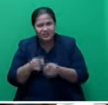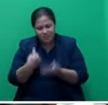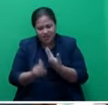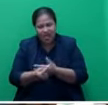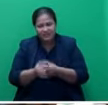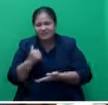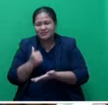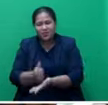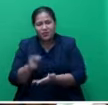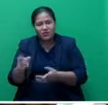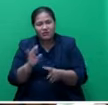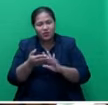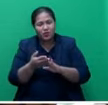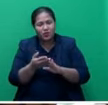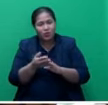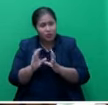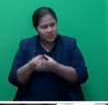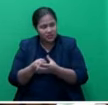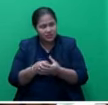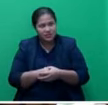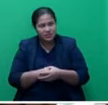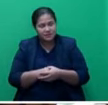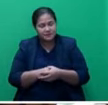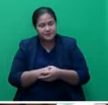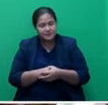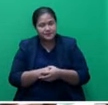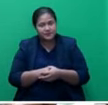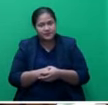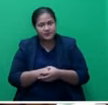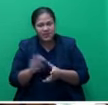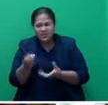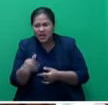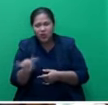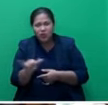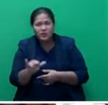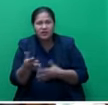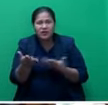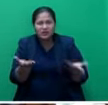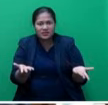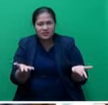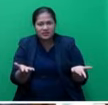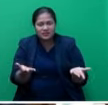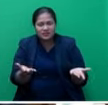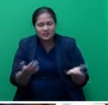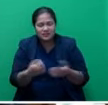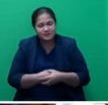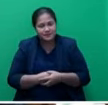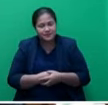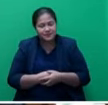stage. So he's lamenting the fact that we got too much public consultation. Which one is it? Which one is